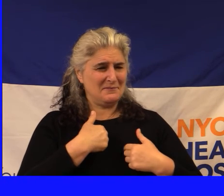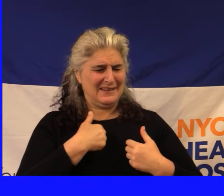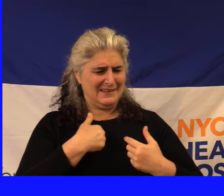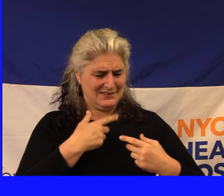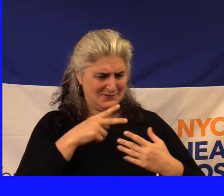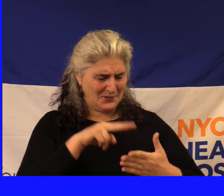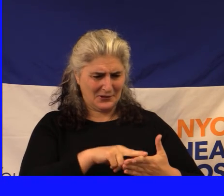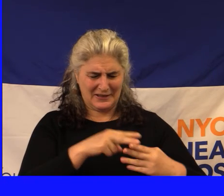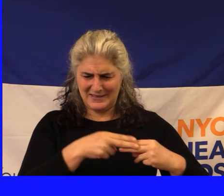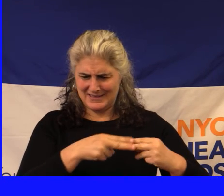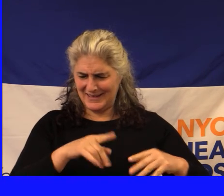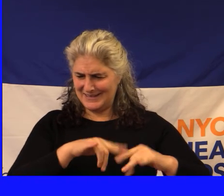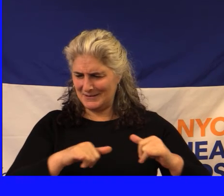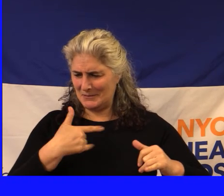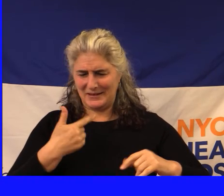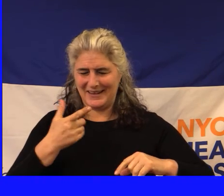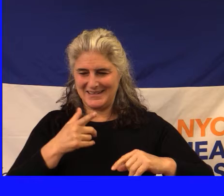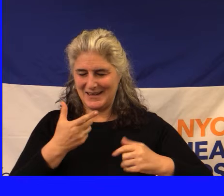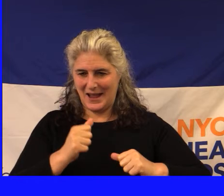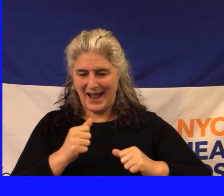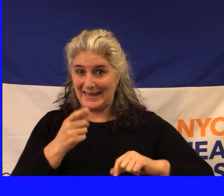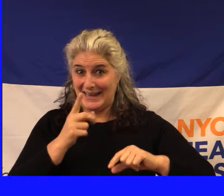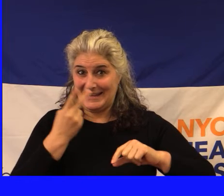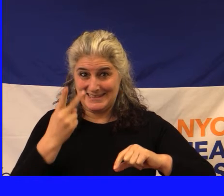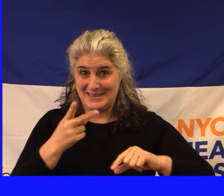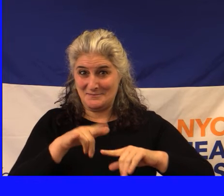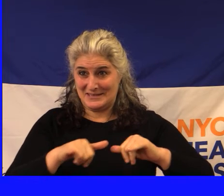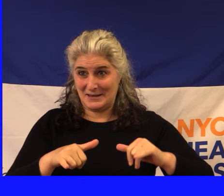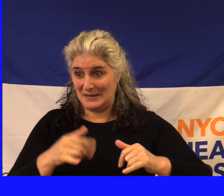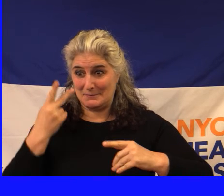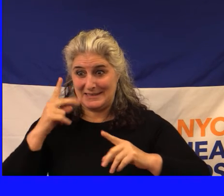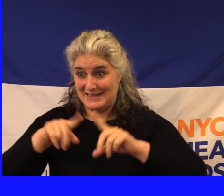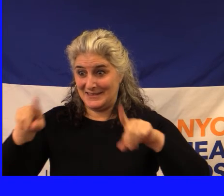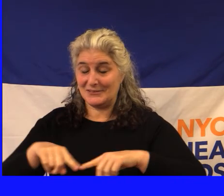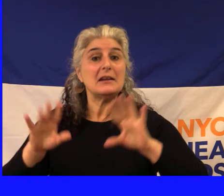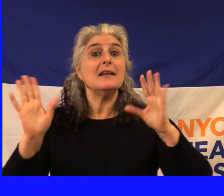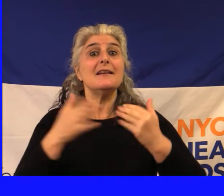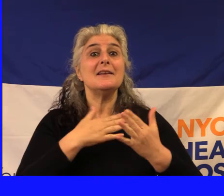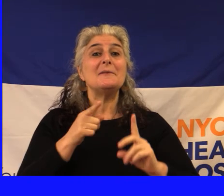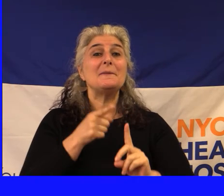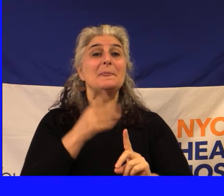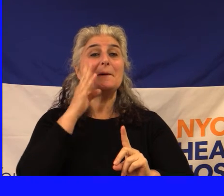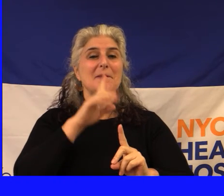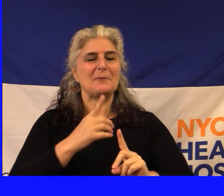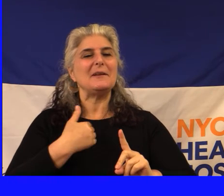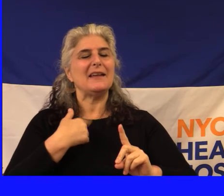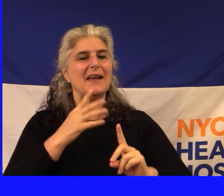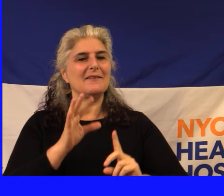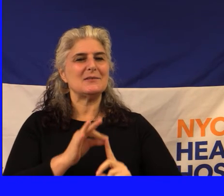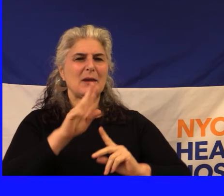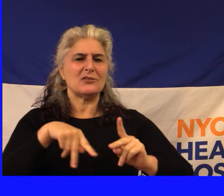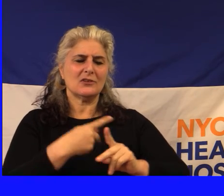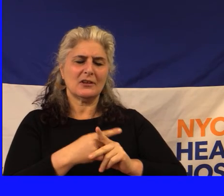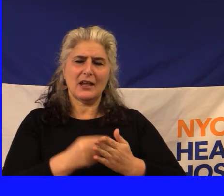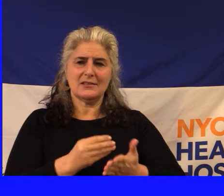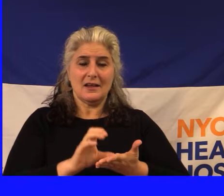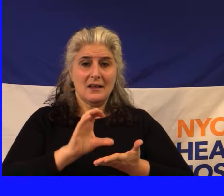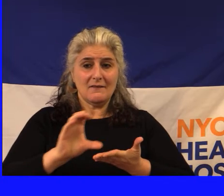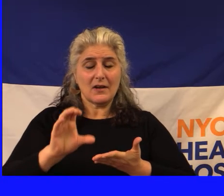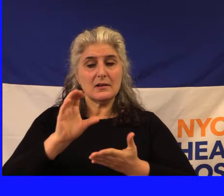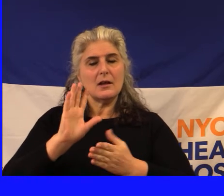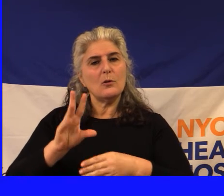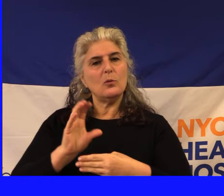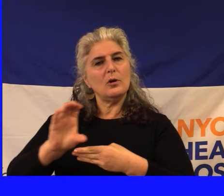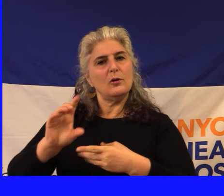shared savings at the care sites. We do that in a number of ways. We have care team funds that go to the primary care